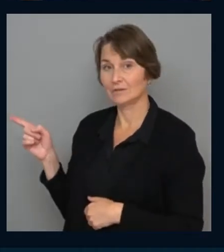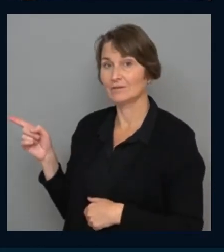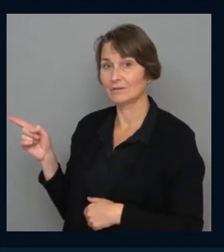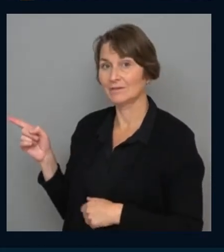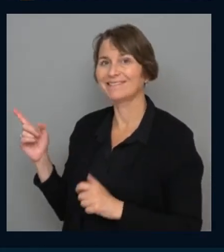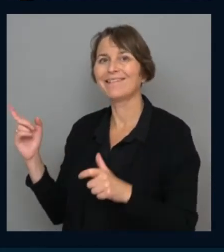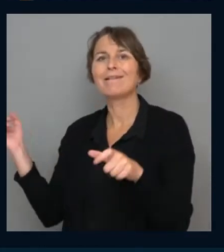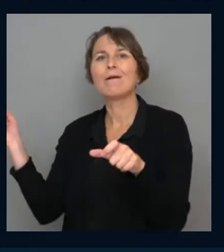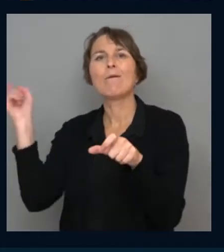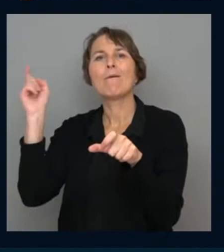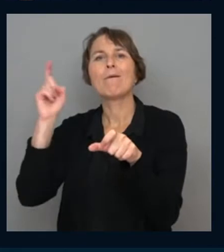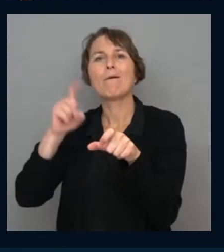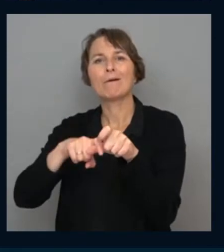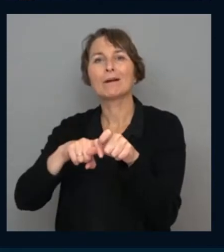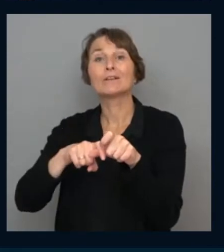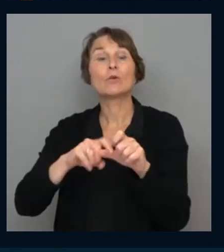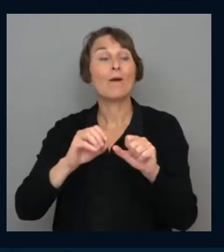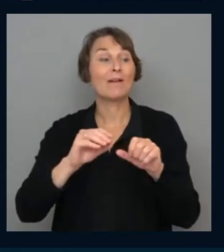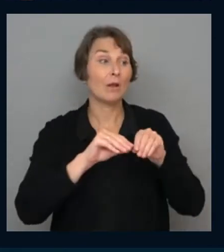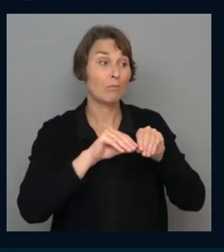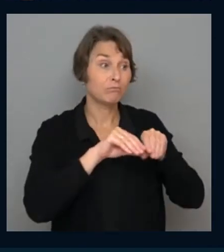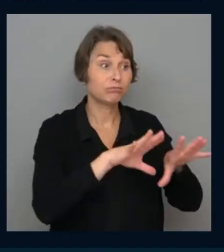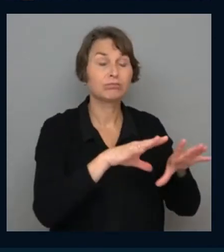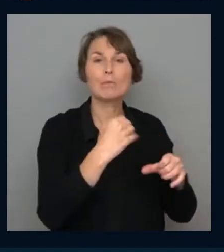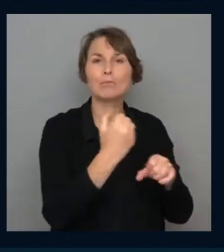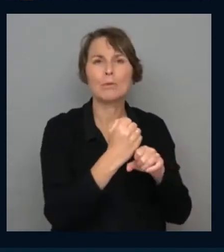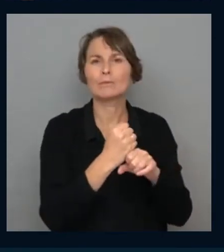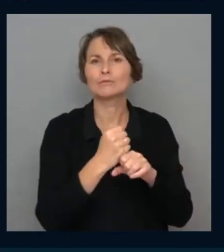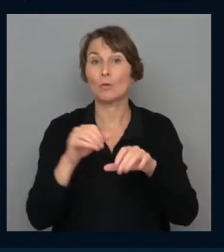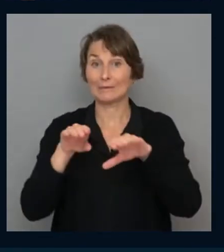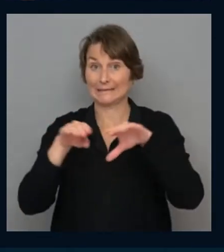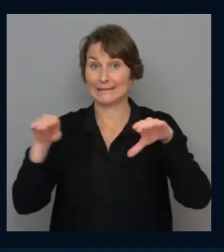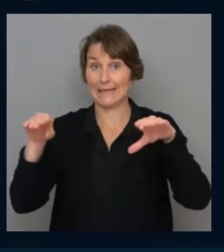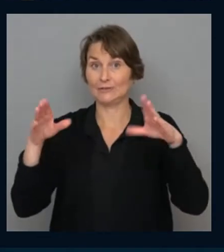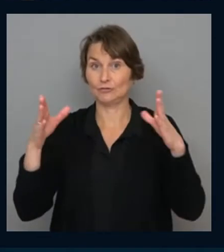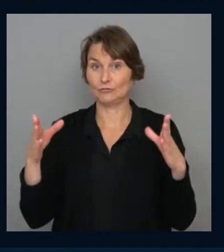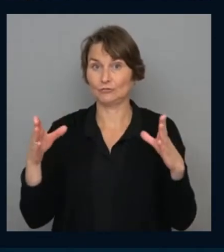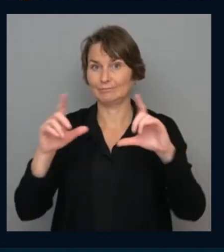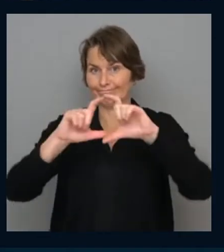want to deploy everything to production. So if I go to my staging website here,